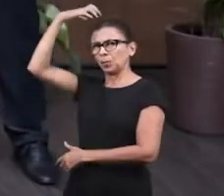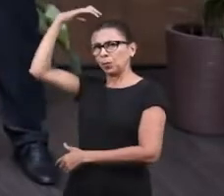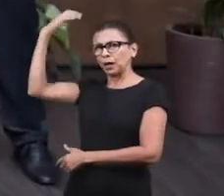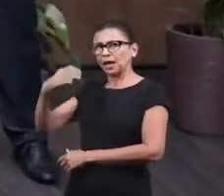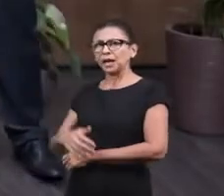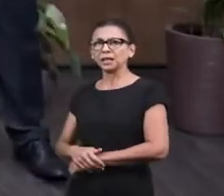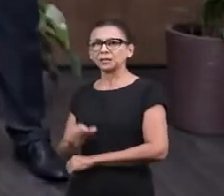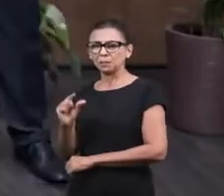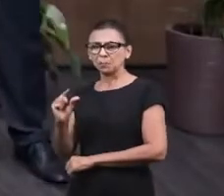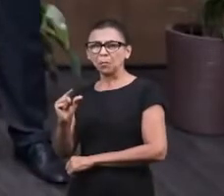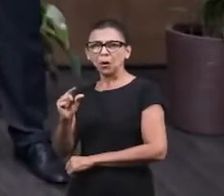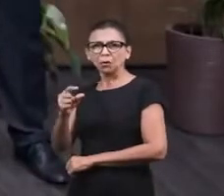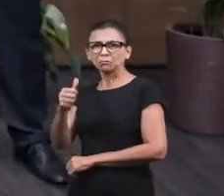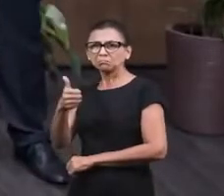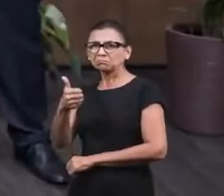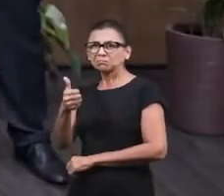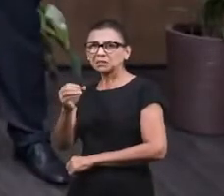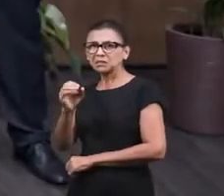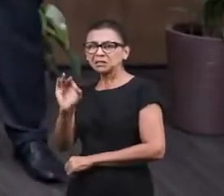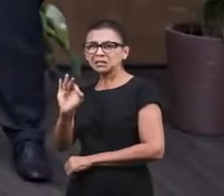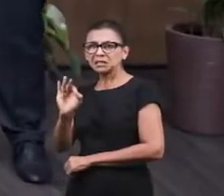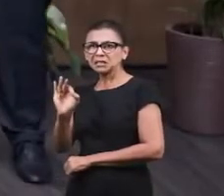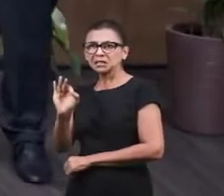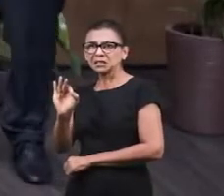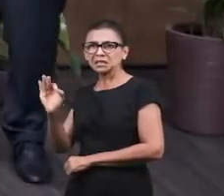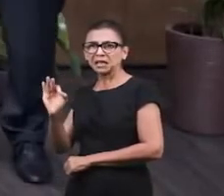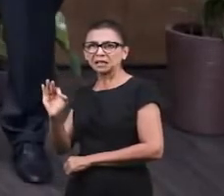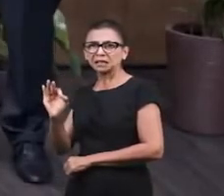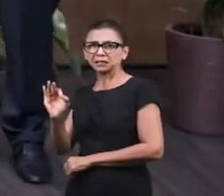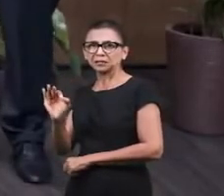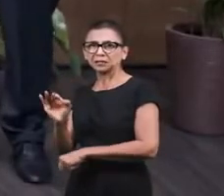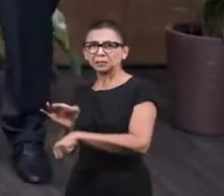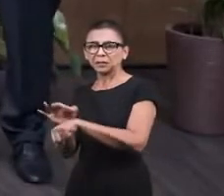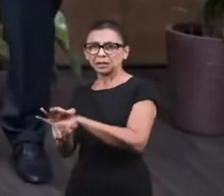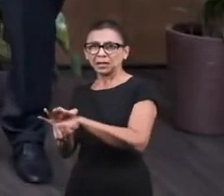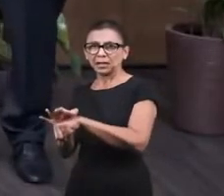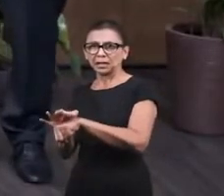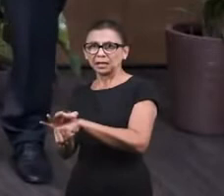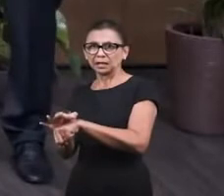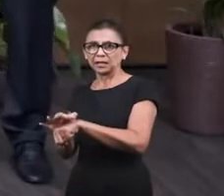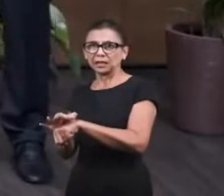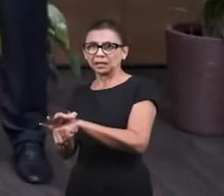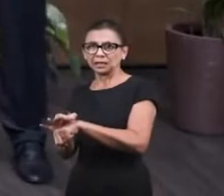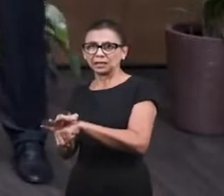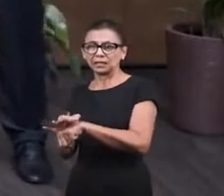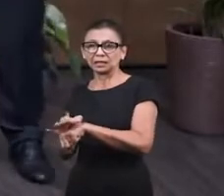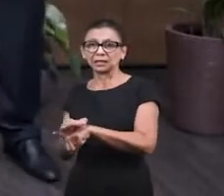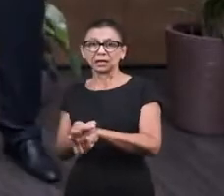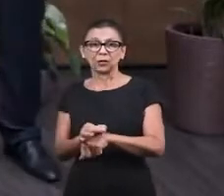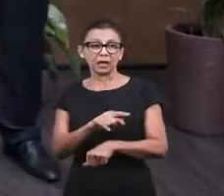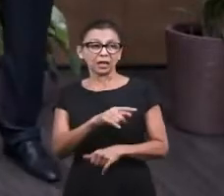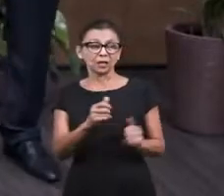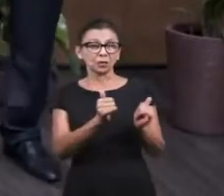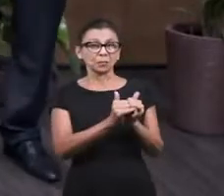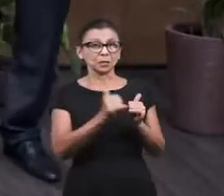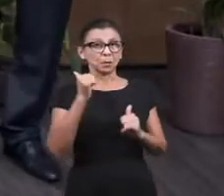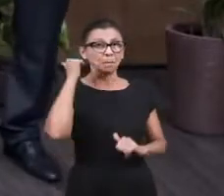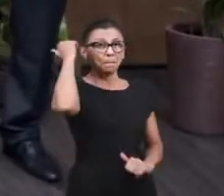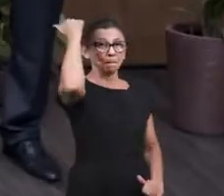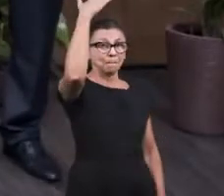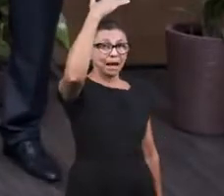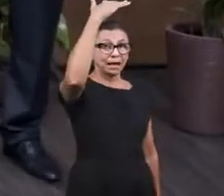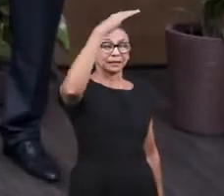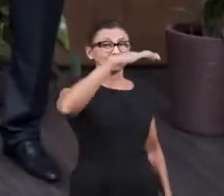So he was forgiven of a debt that was infinitely greater than the